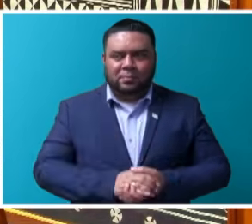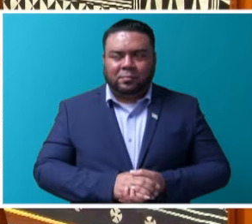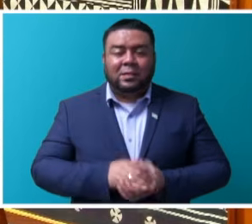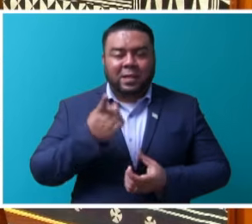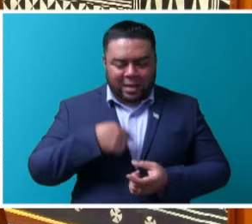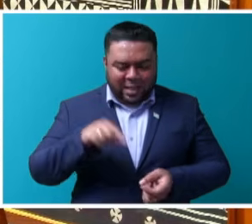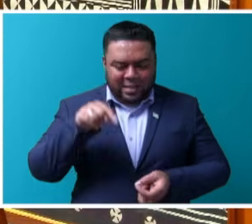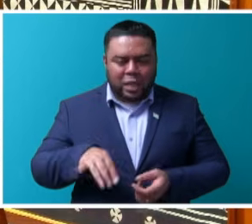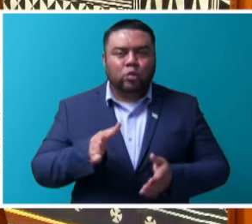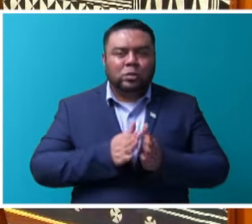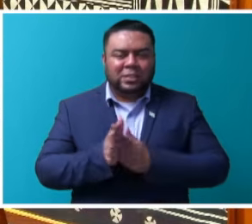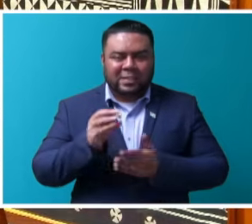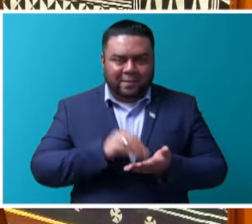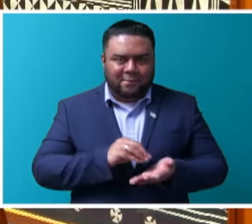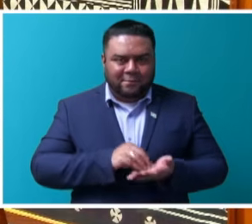are here to serve.